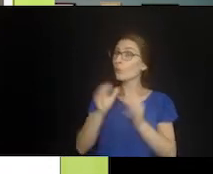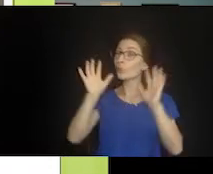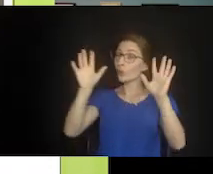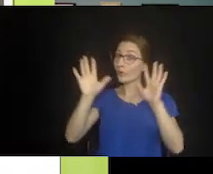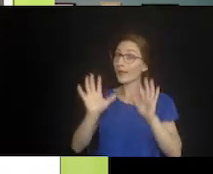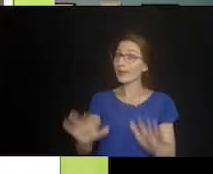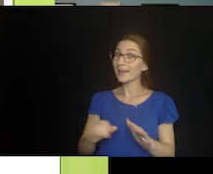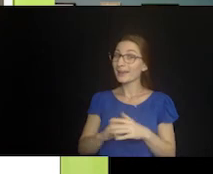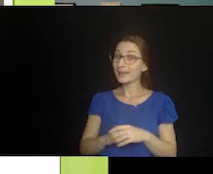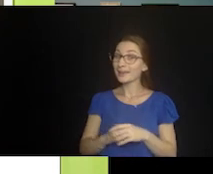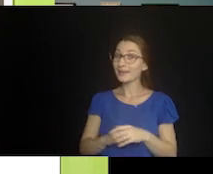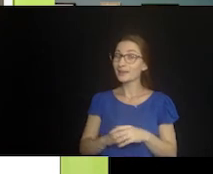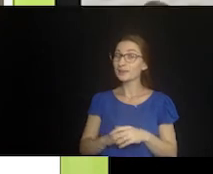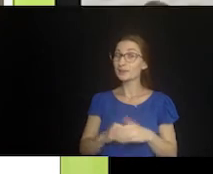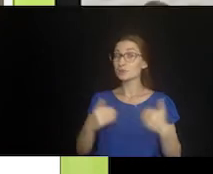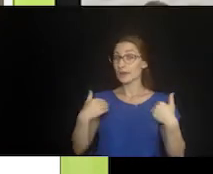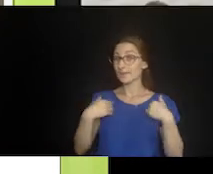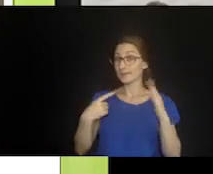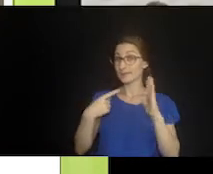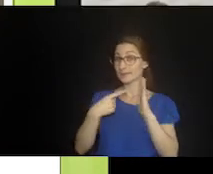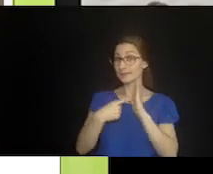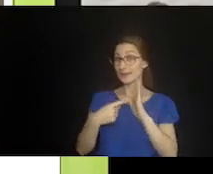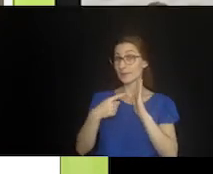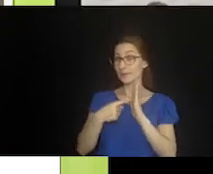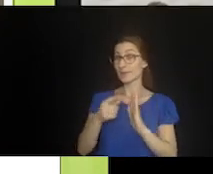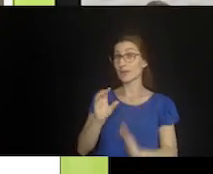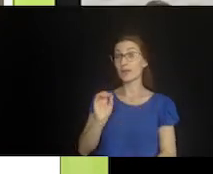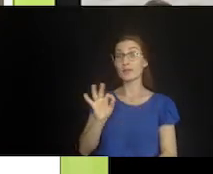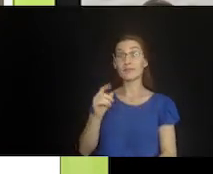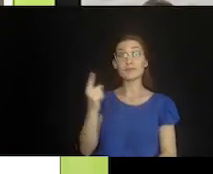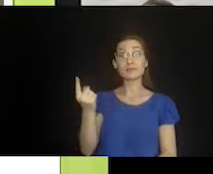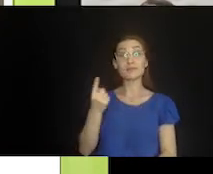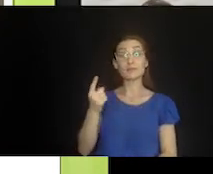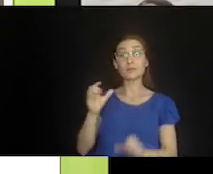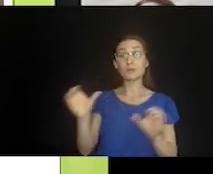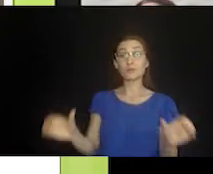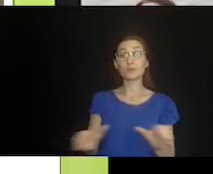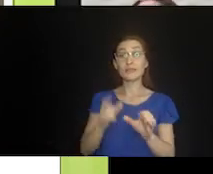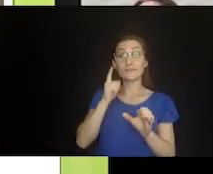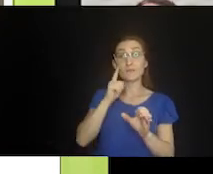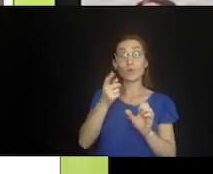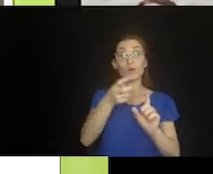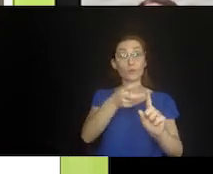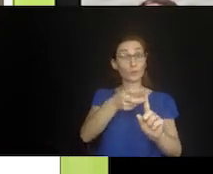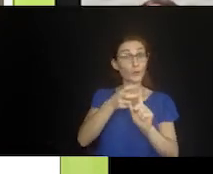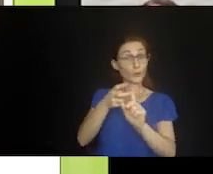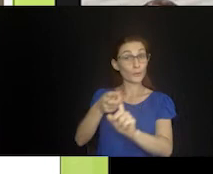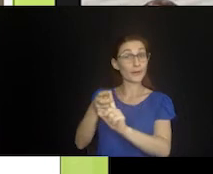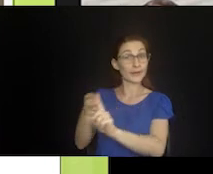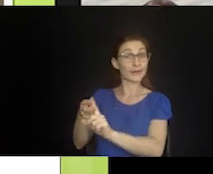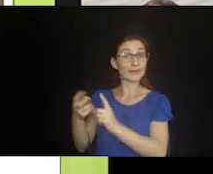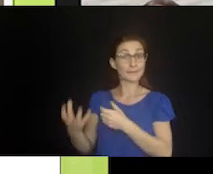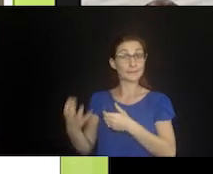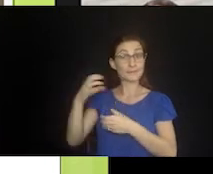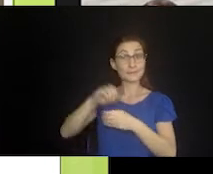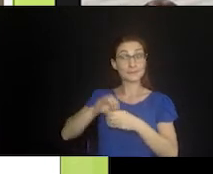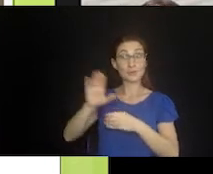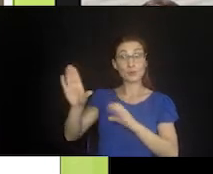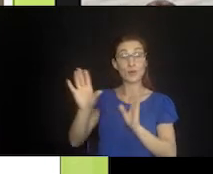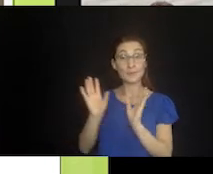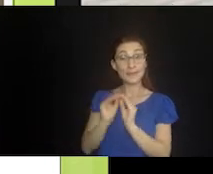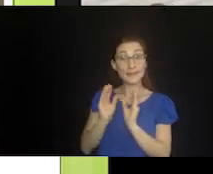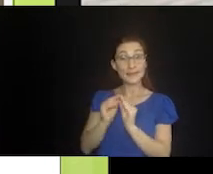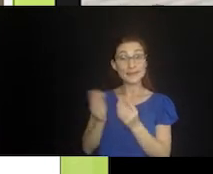fundraisers. That's great. Can you give an example of something that you may have done to like